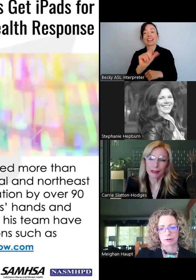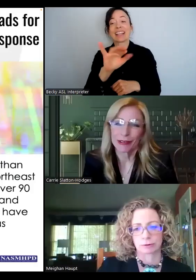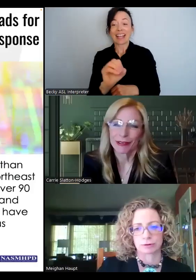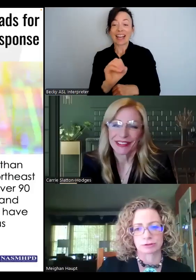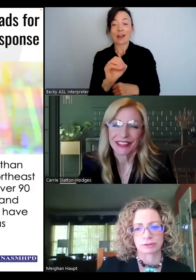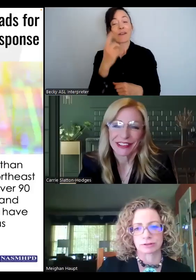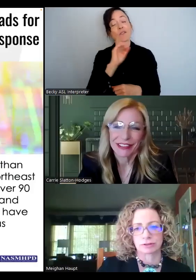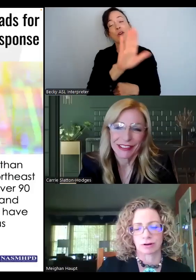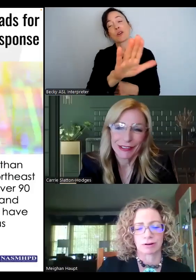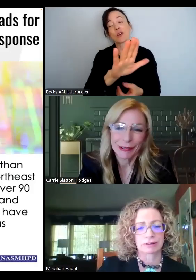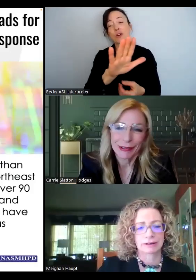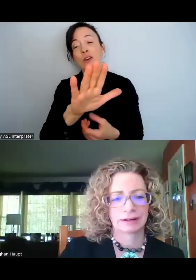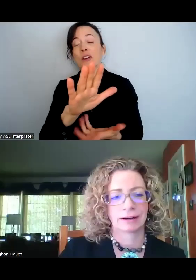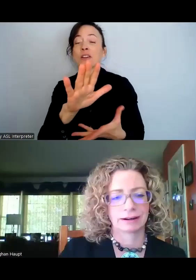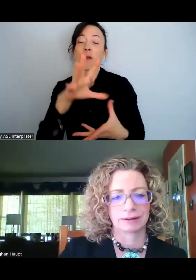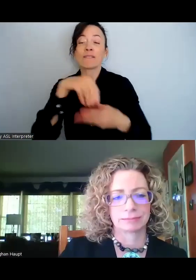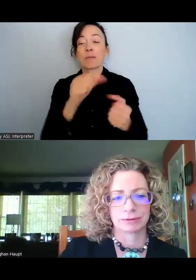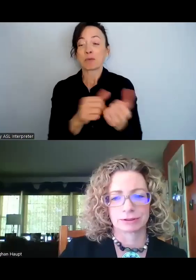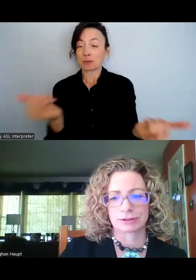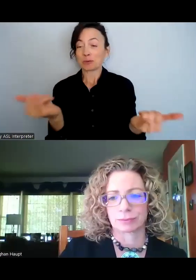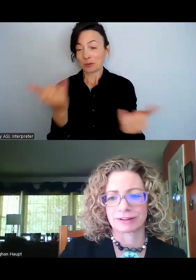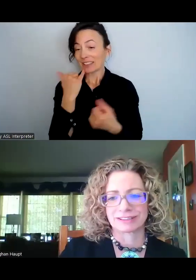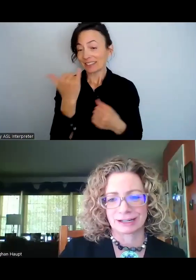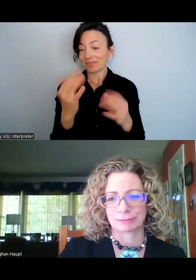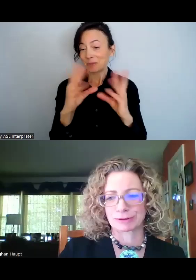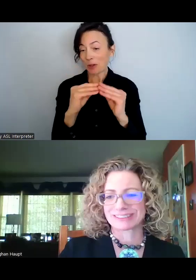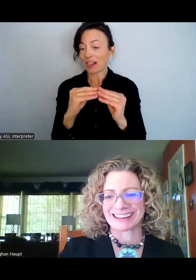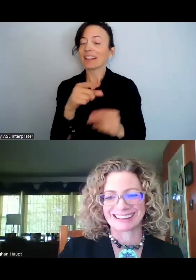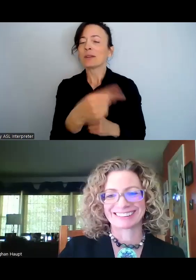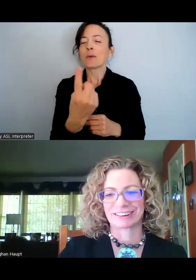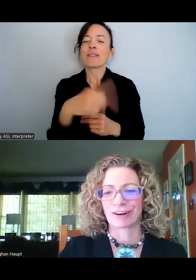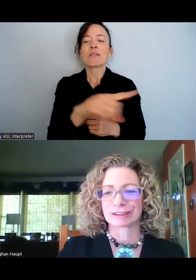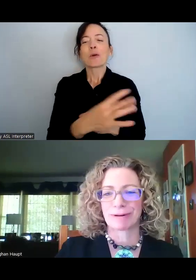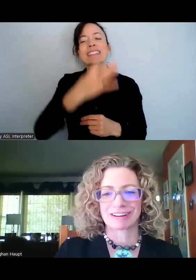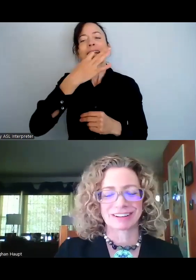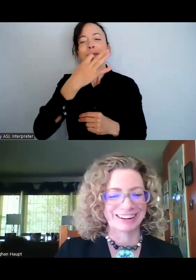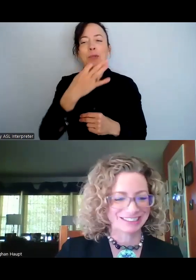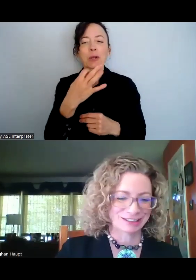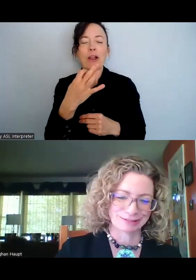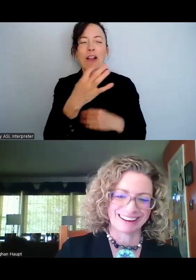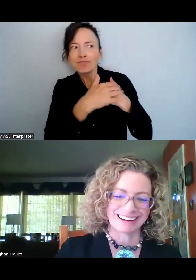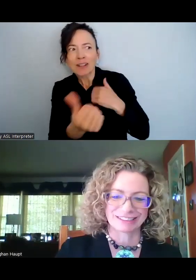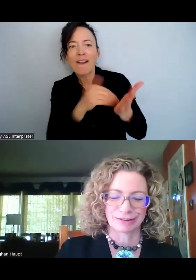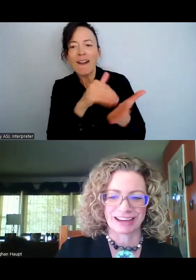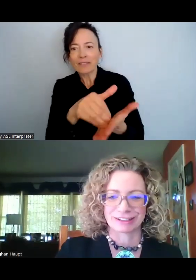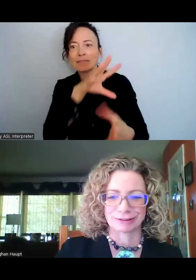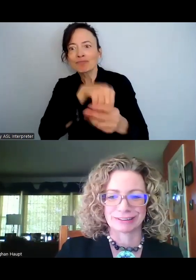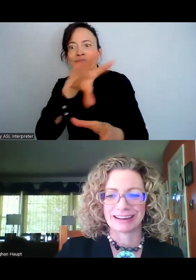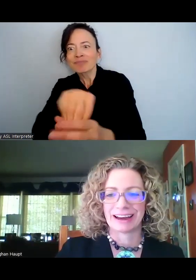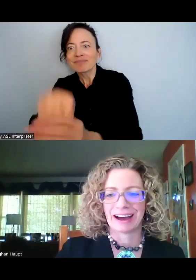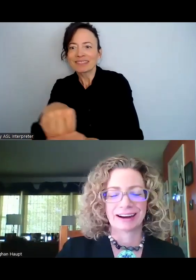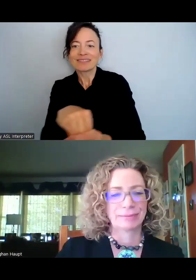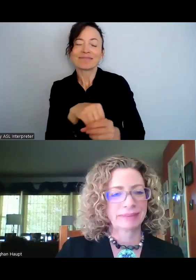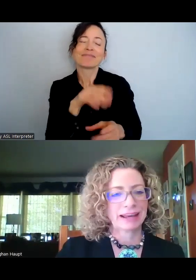of your contributions to this call. You are just one of these experts that you're called upon and you're asked to do a lot. So thank